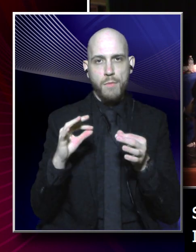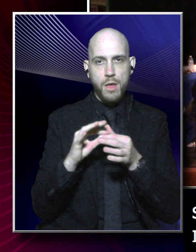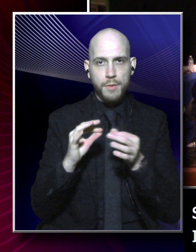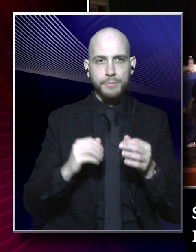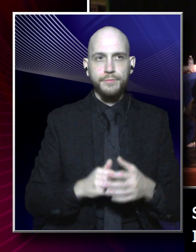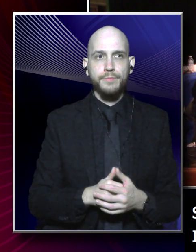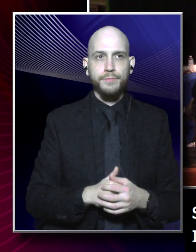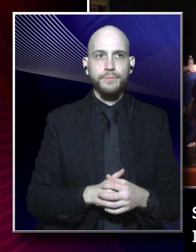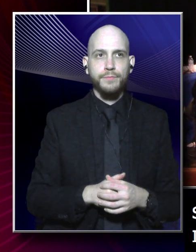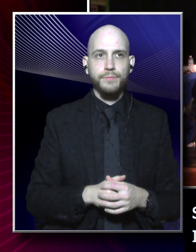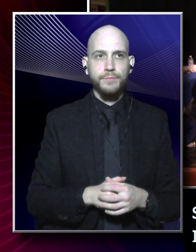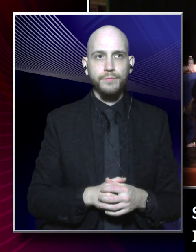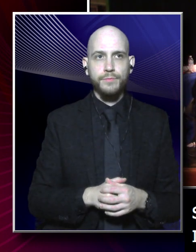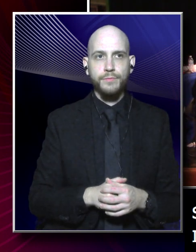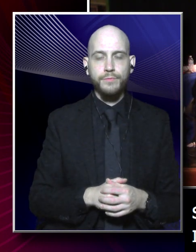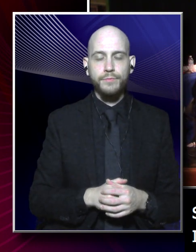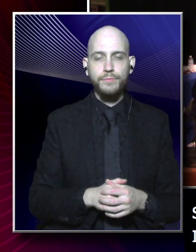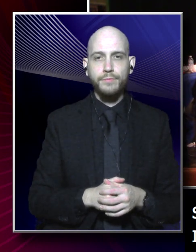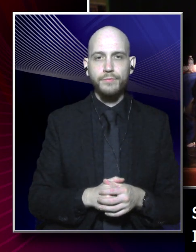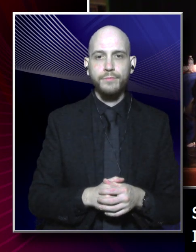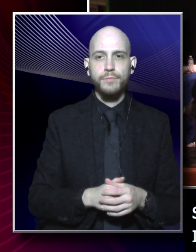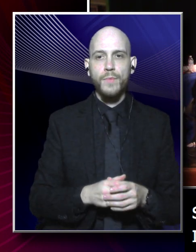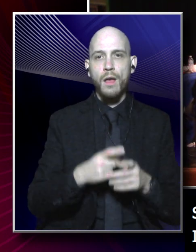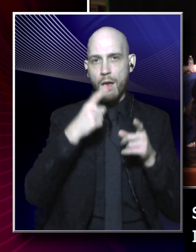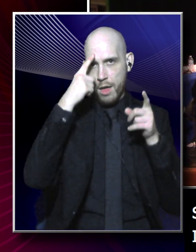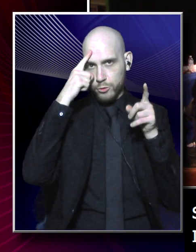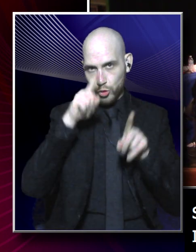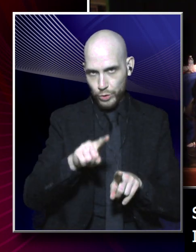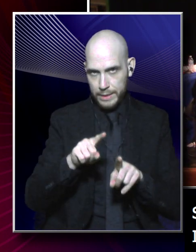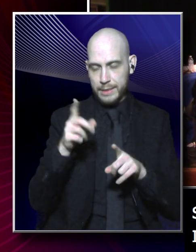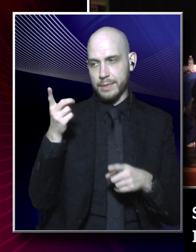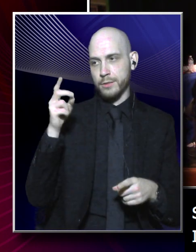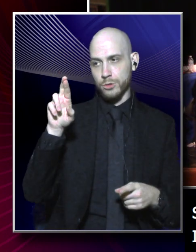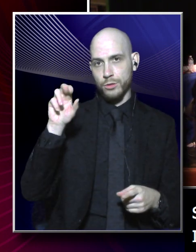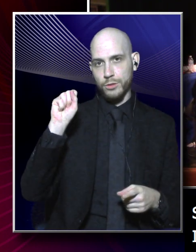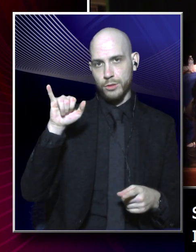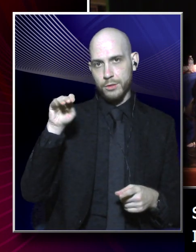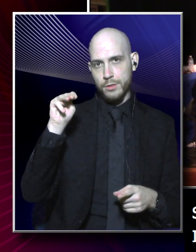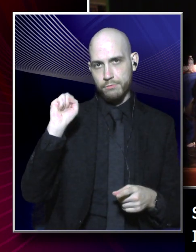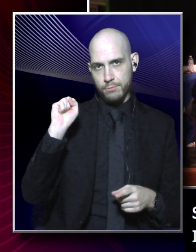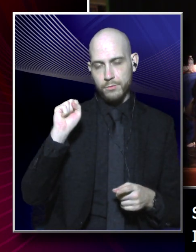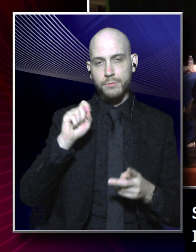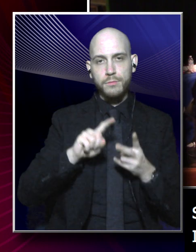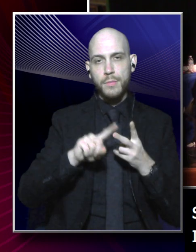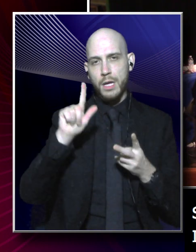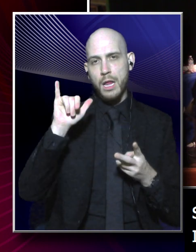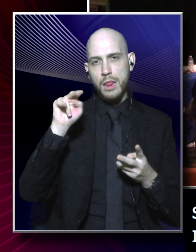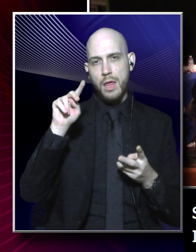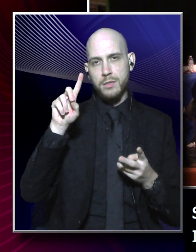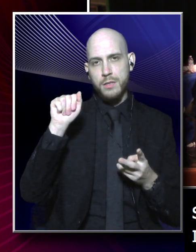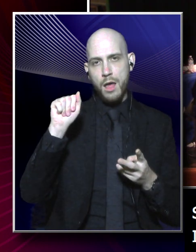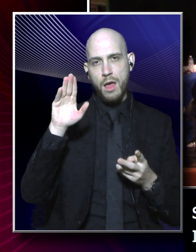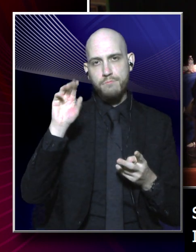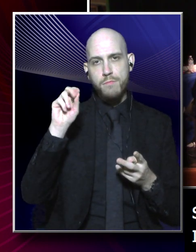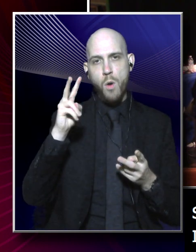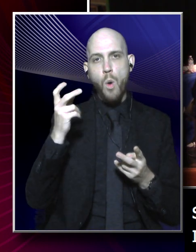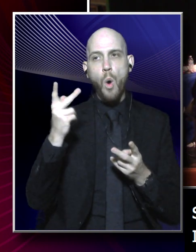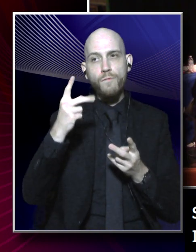I do agree with Dr. Sims' comment and Linda Bove's comment. I would also like to include the community.